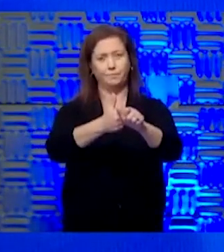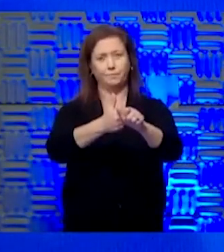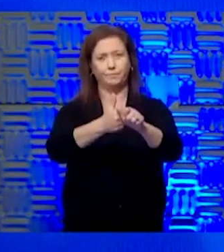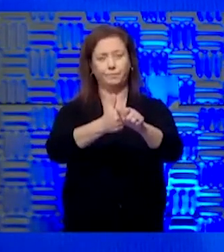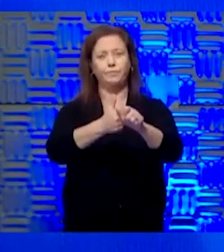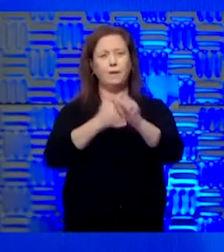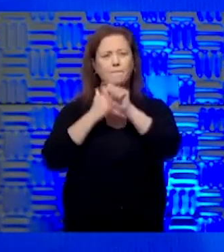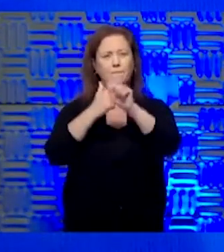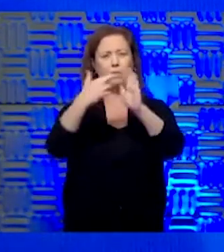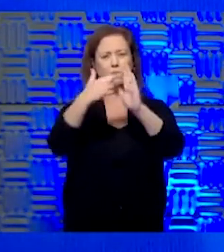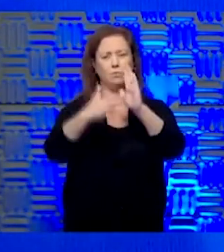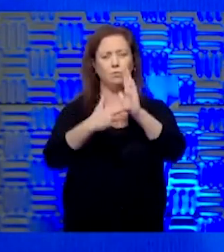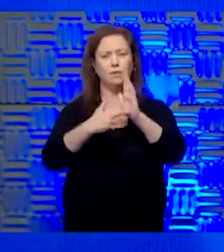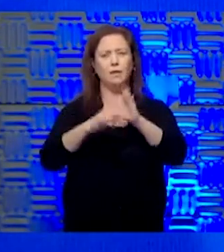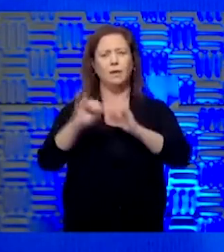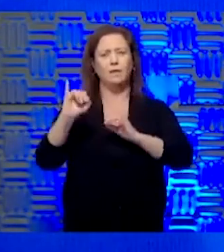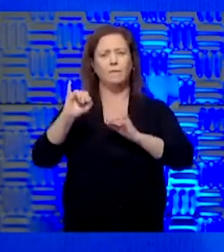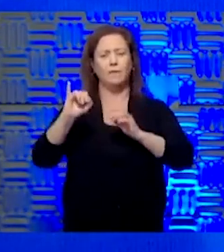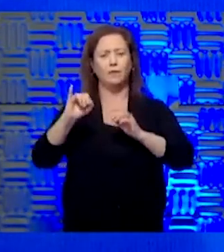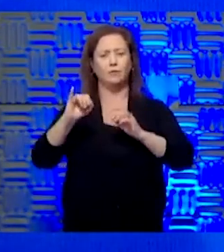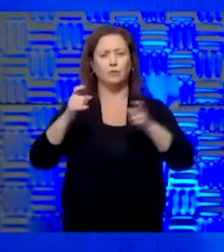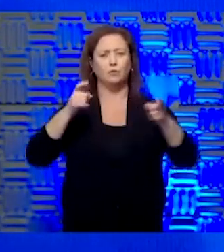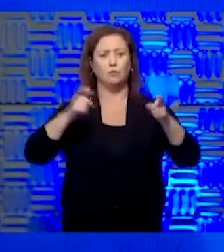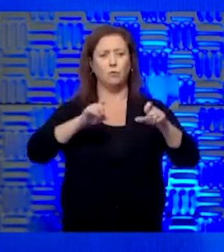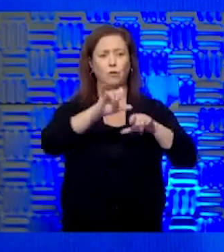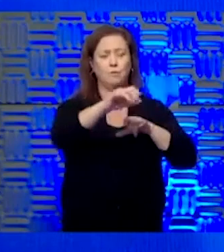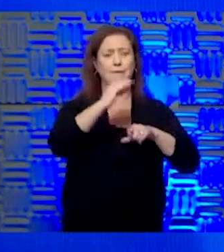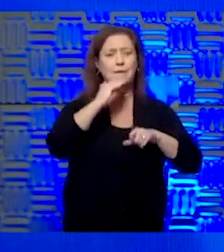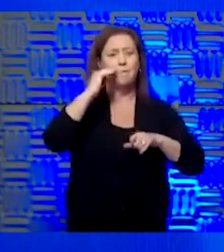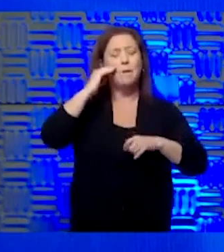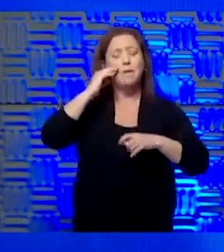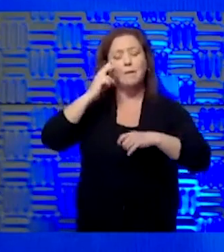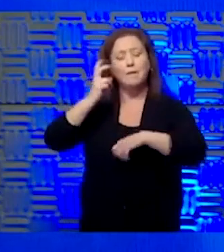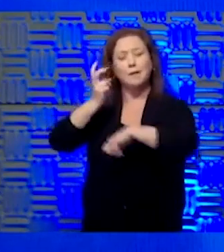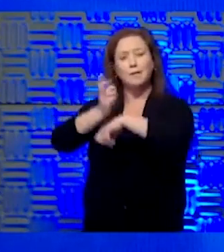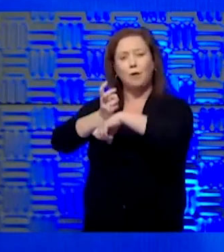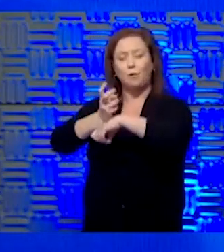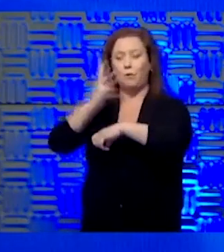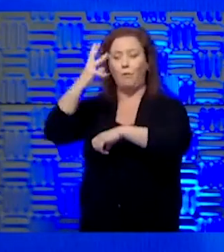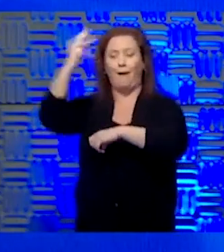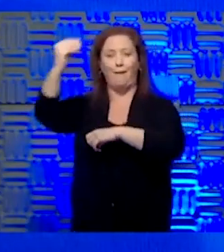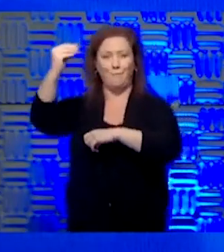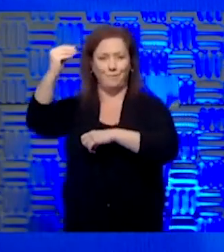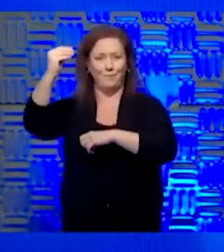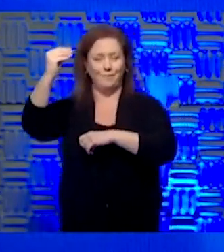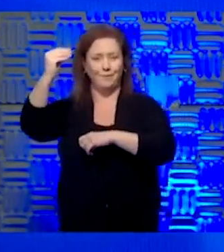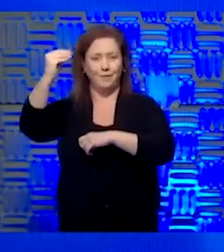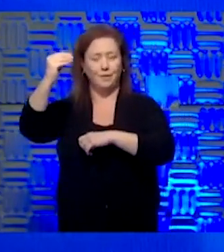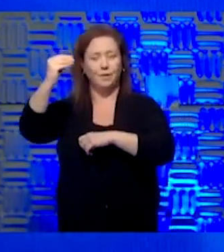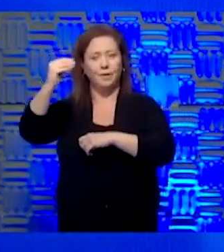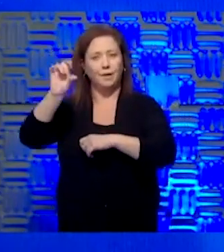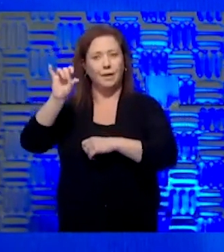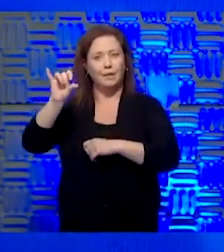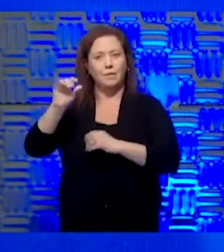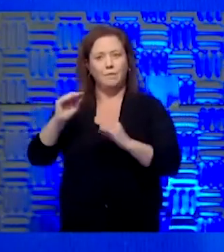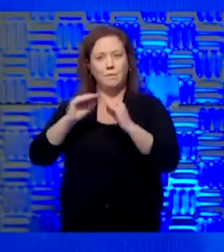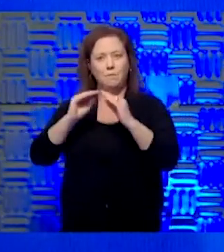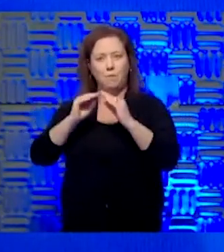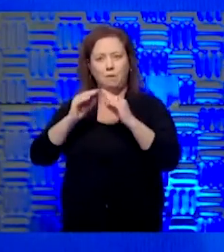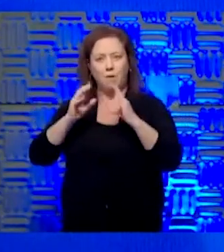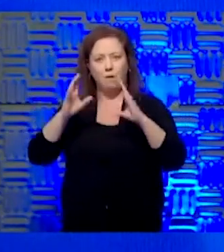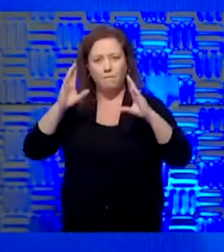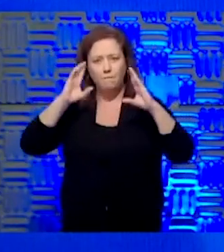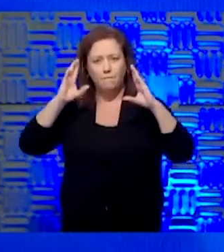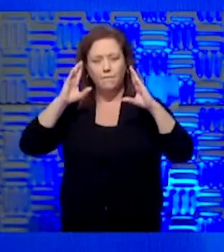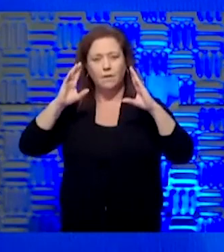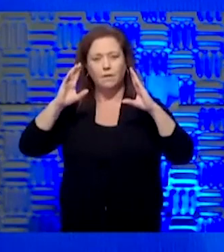to obey rules of infection control when you're sheltered in place at home. It's harder when you think, okay, I can go out in public now, because then you have to be even more observant. And